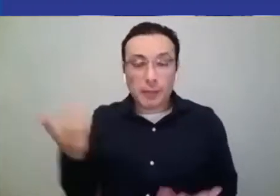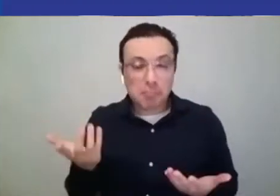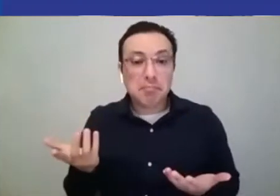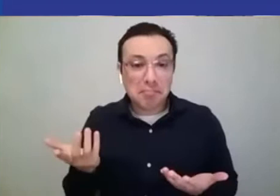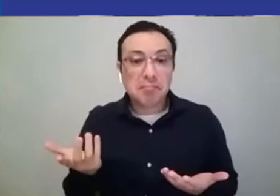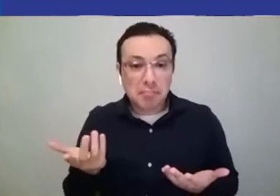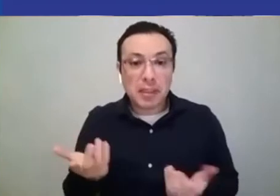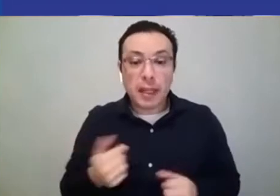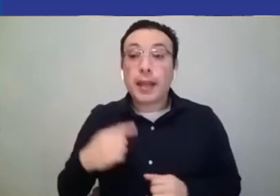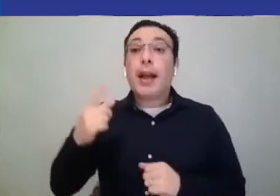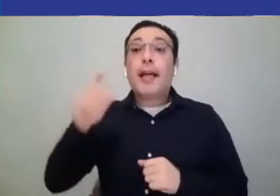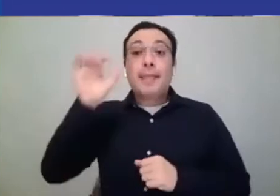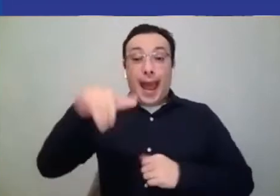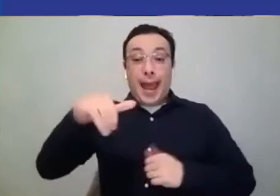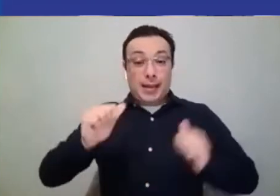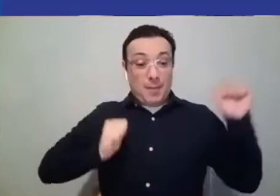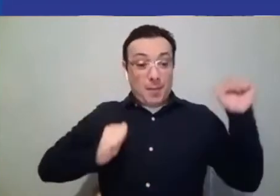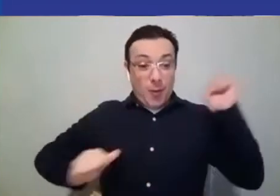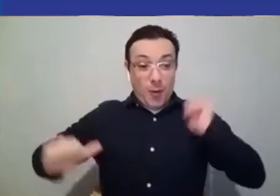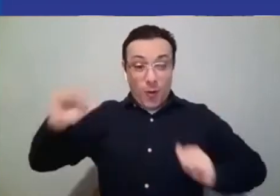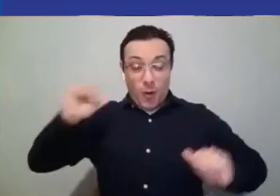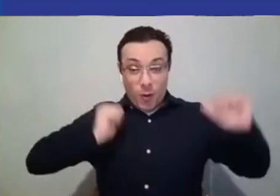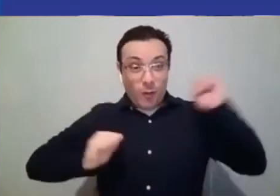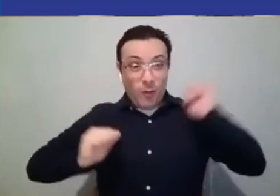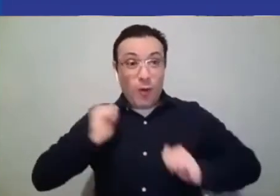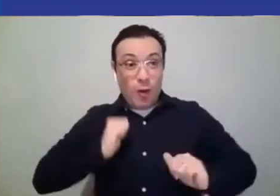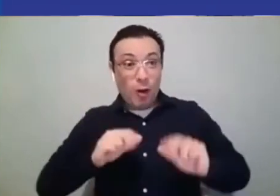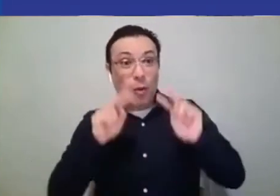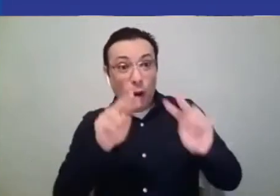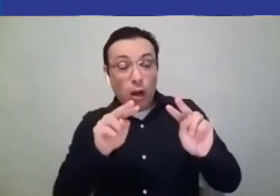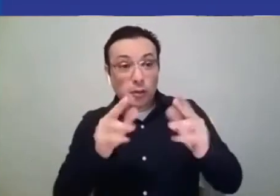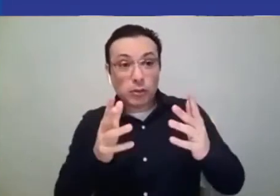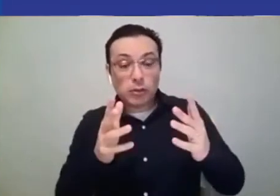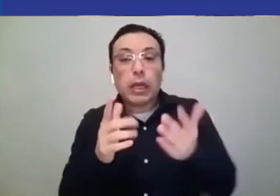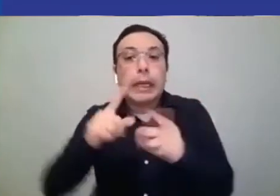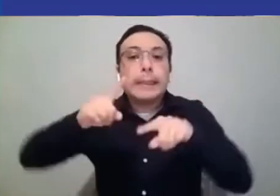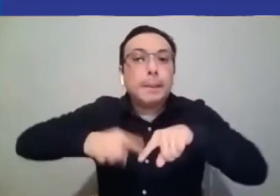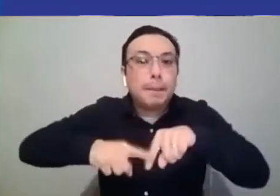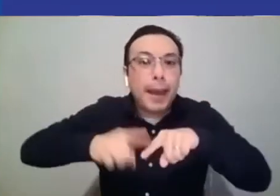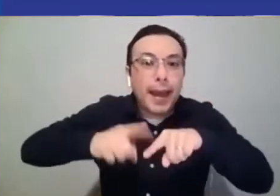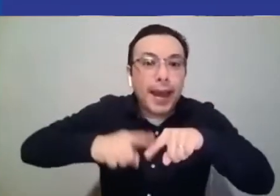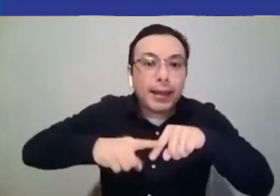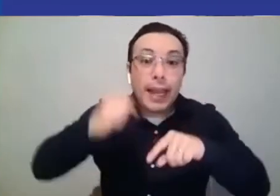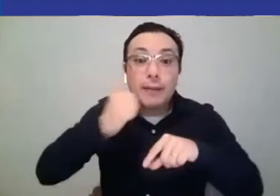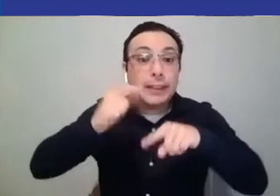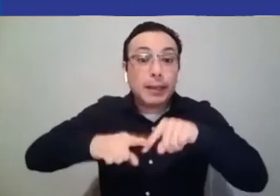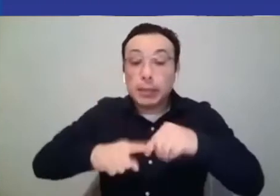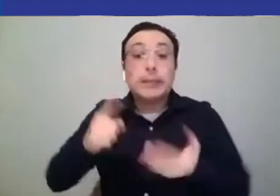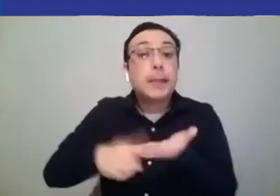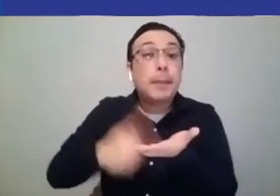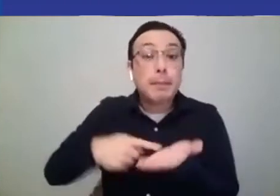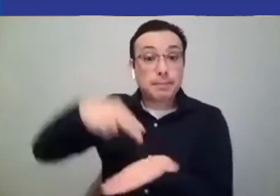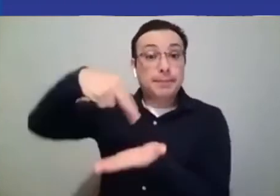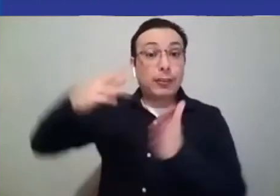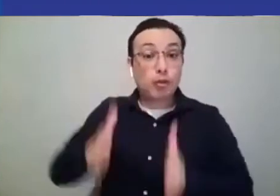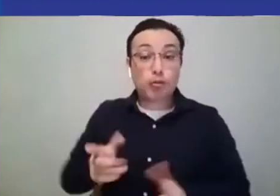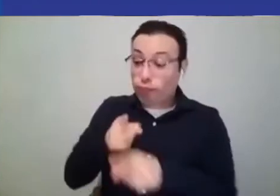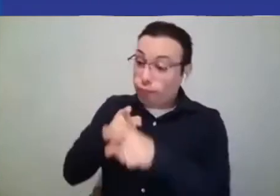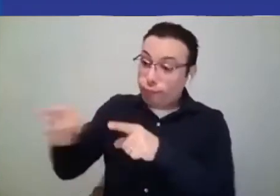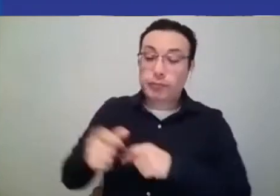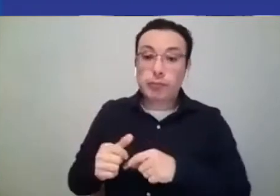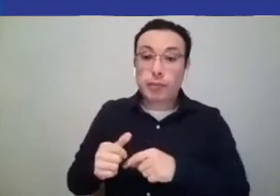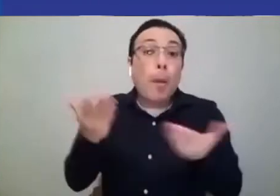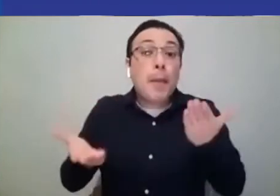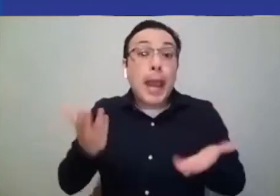of investment in the occasion or in the performance also varies. Are you a drummer? Are you a dancer? Are